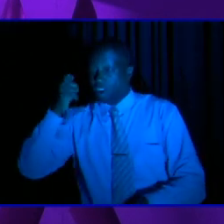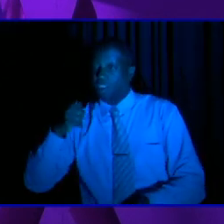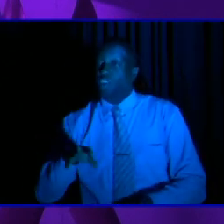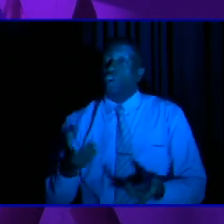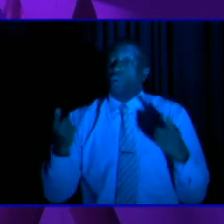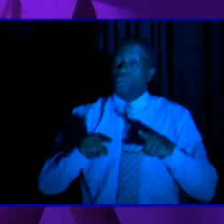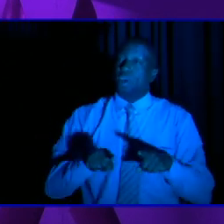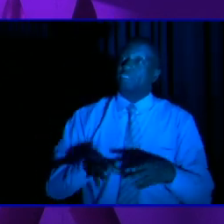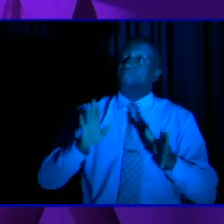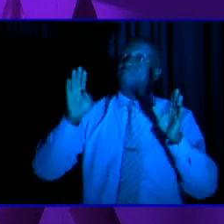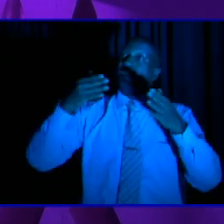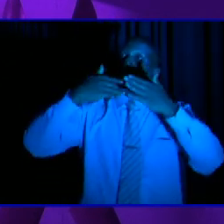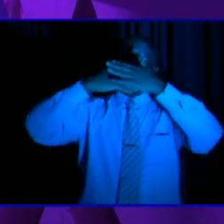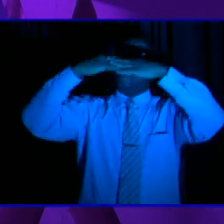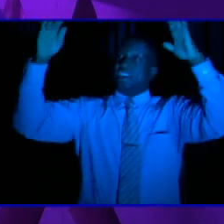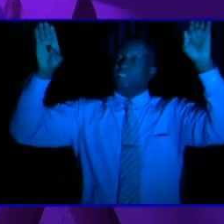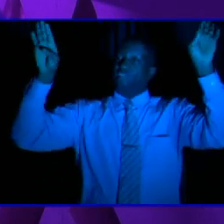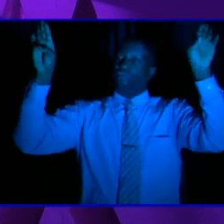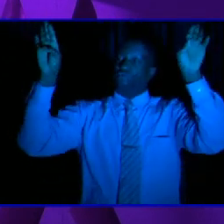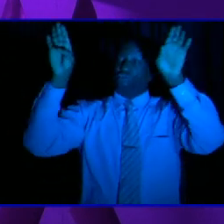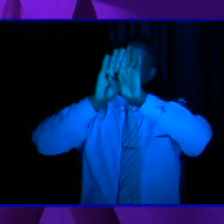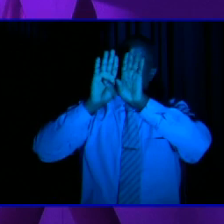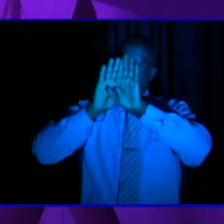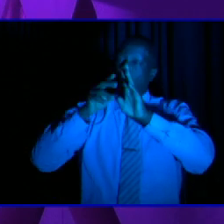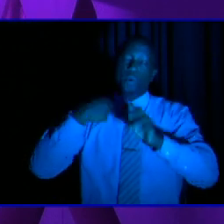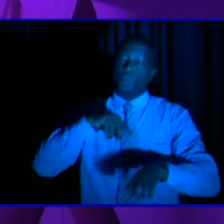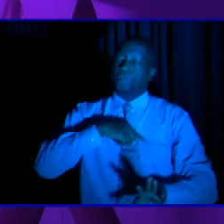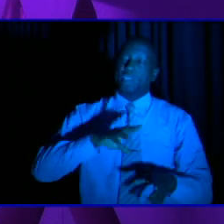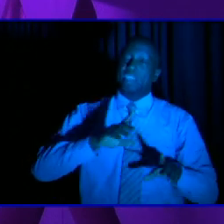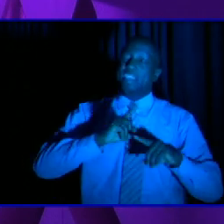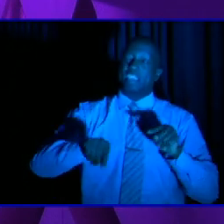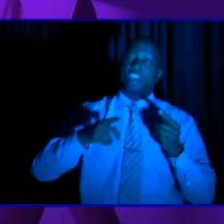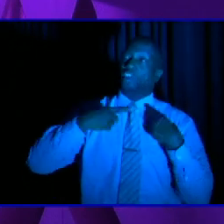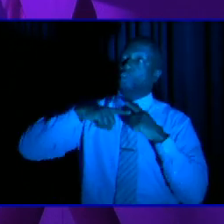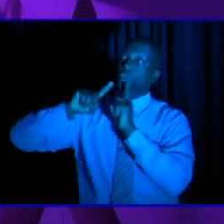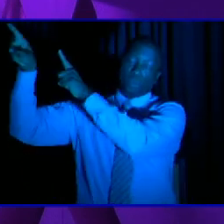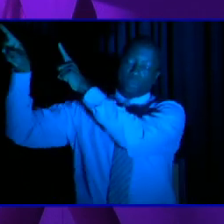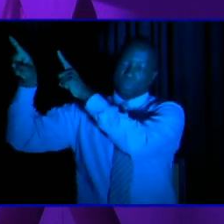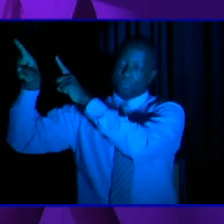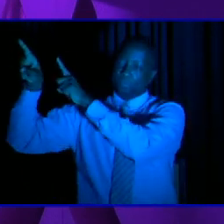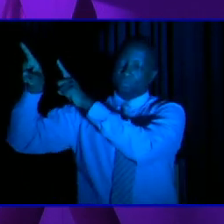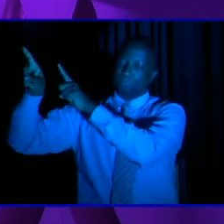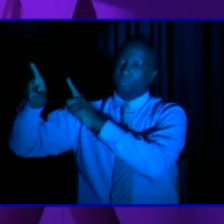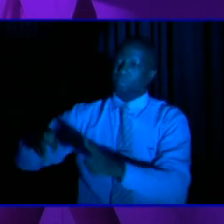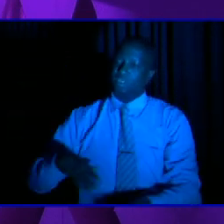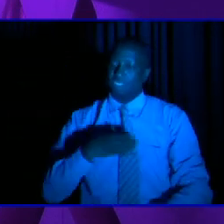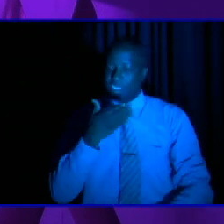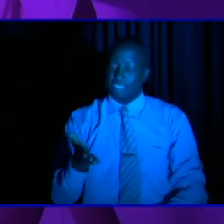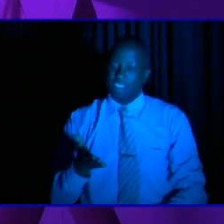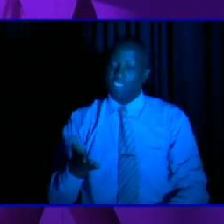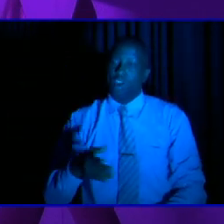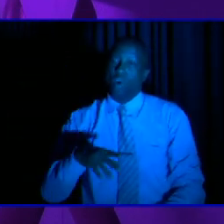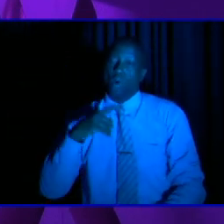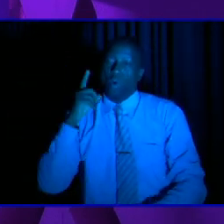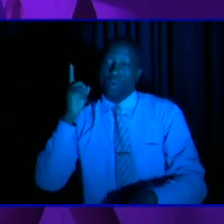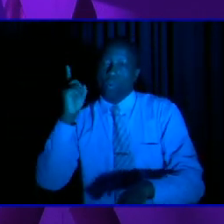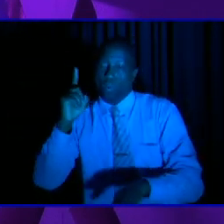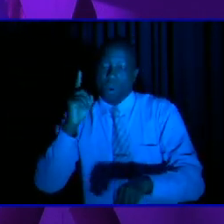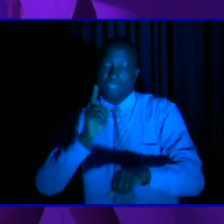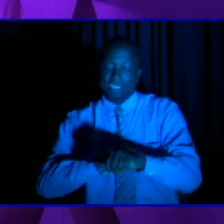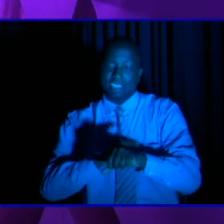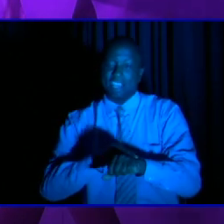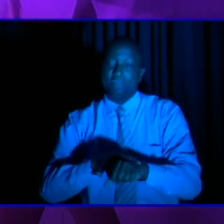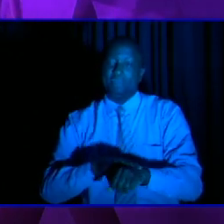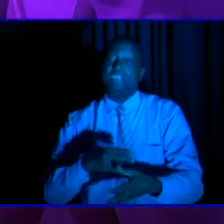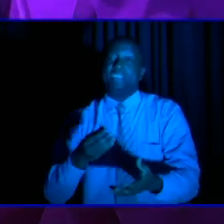We cannot go back. We cannot enter in by another way. There is one time given to us to make